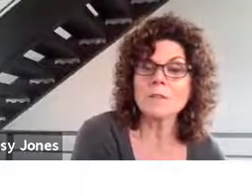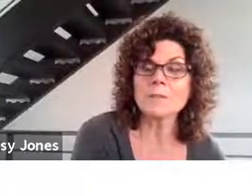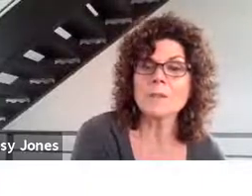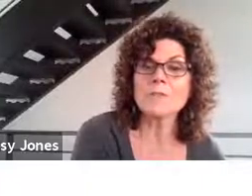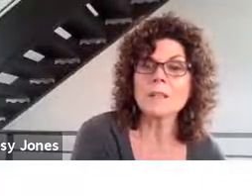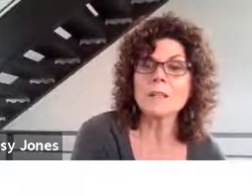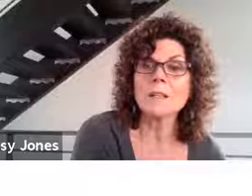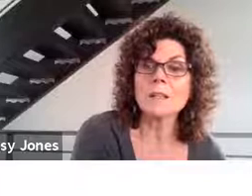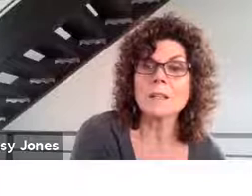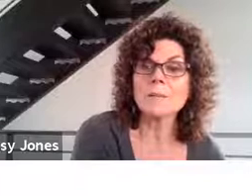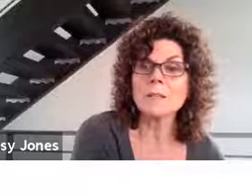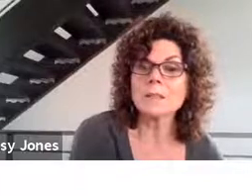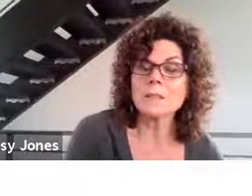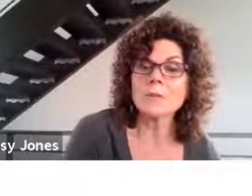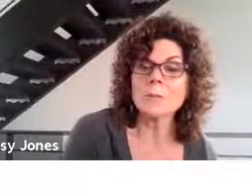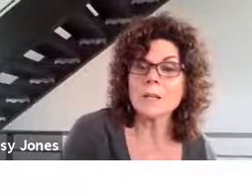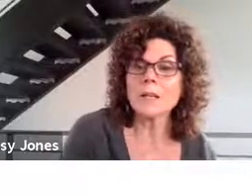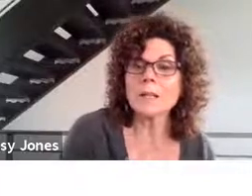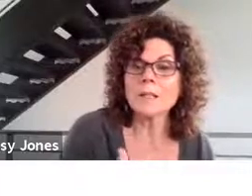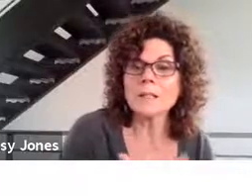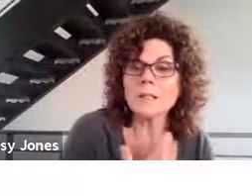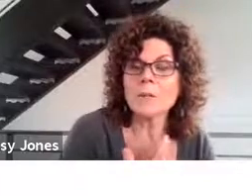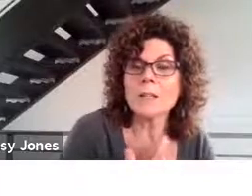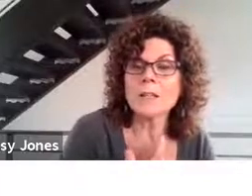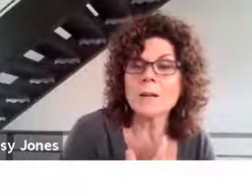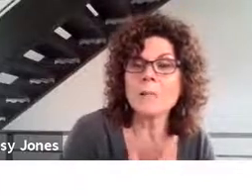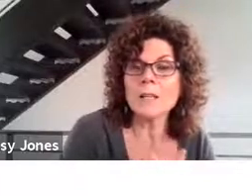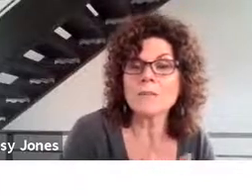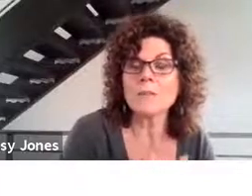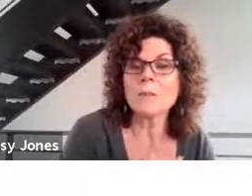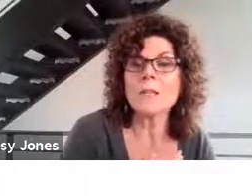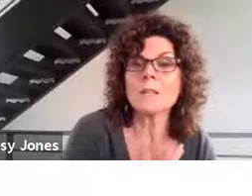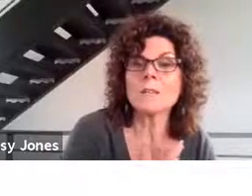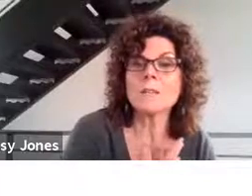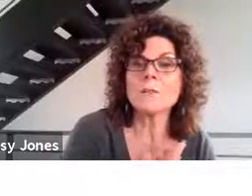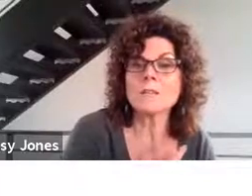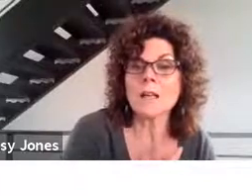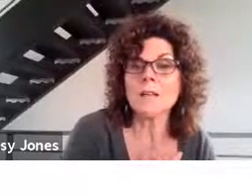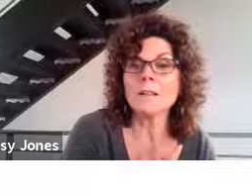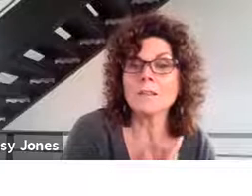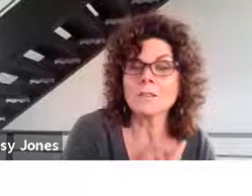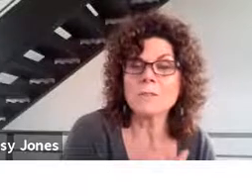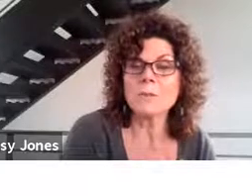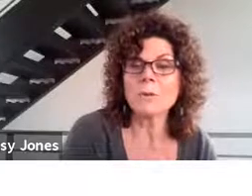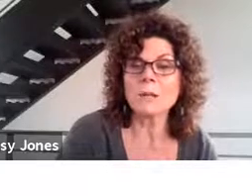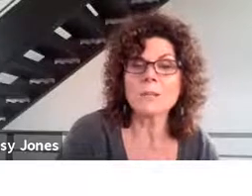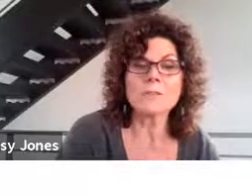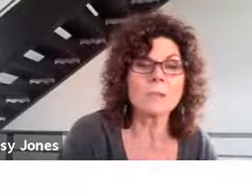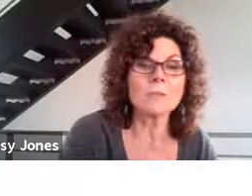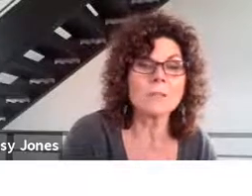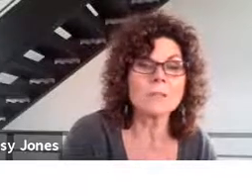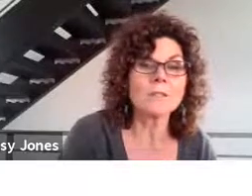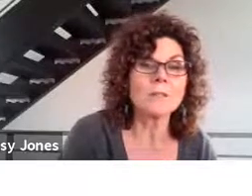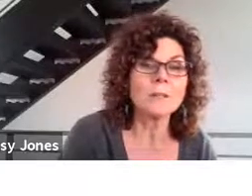to have all this information incorporated, in a place so that we can use that to do the work